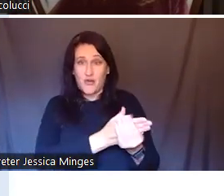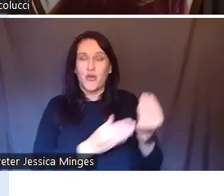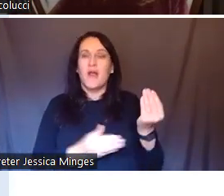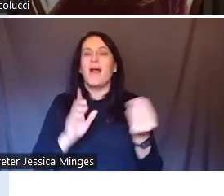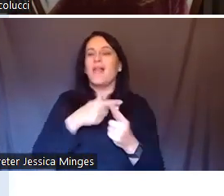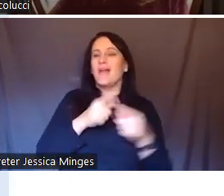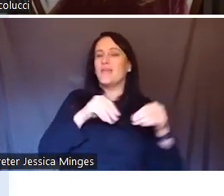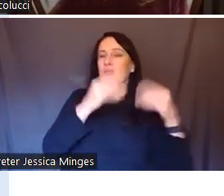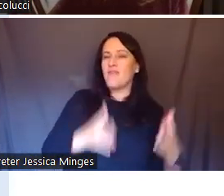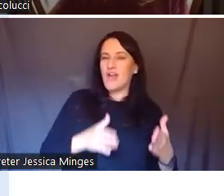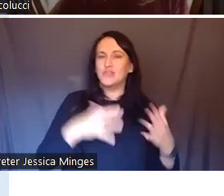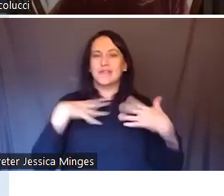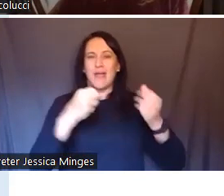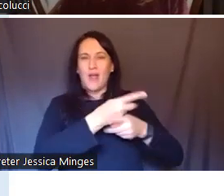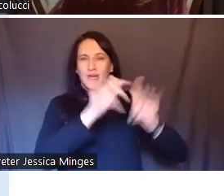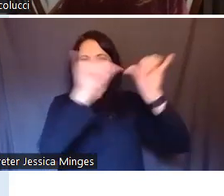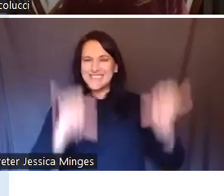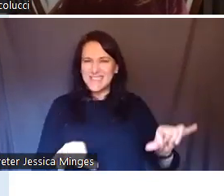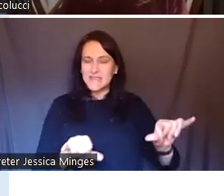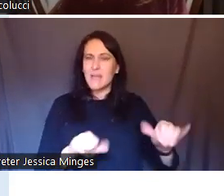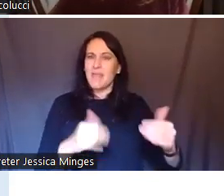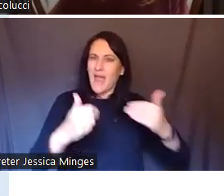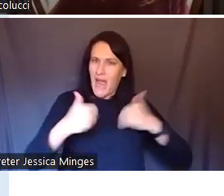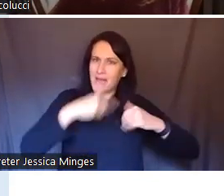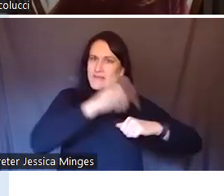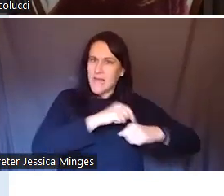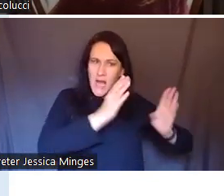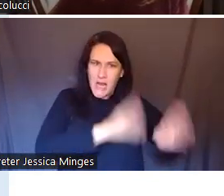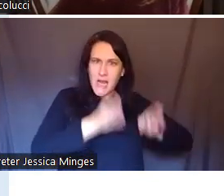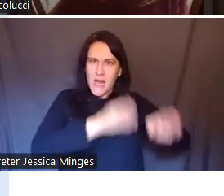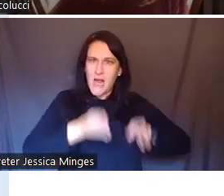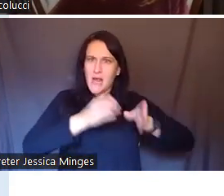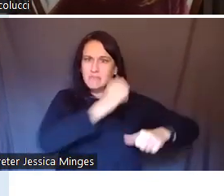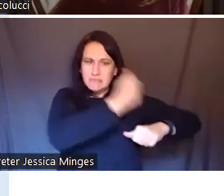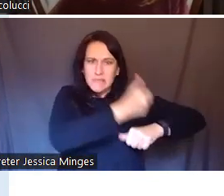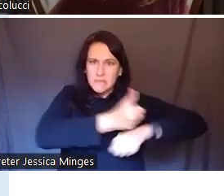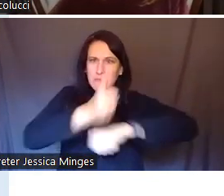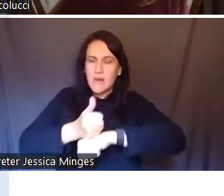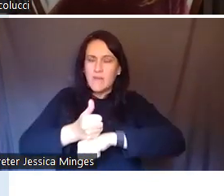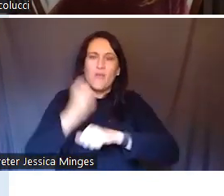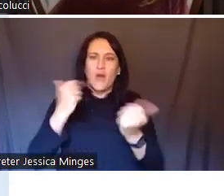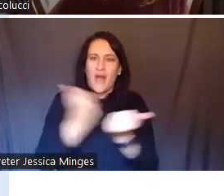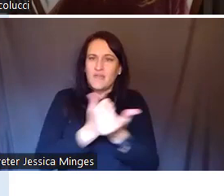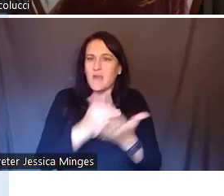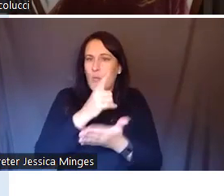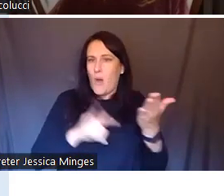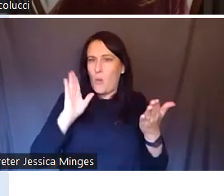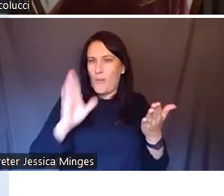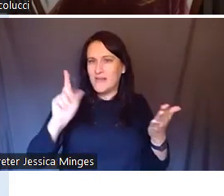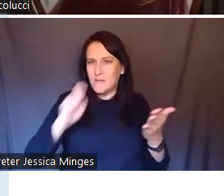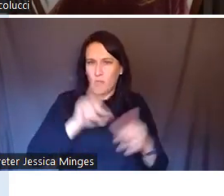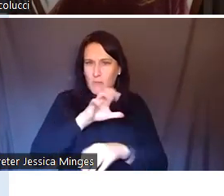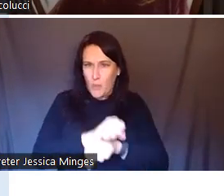and the healthcare system time to prepare and make arrangements for what's going to be needed for